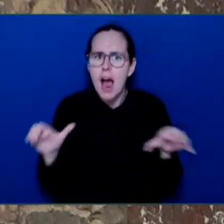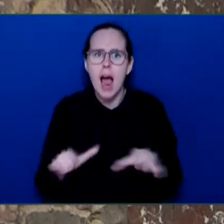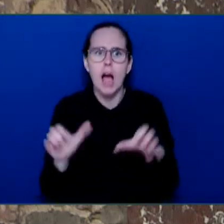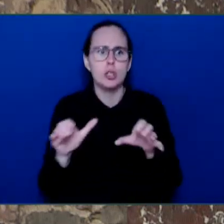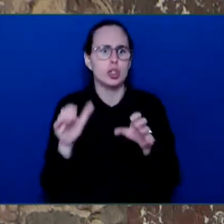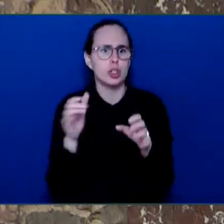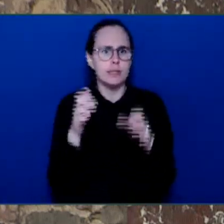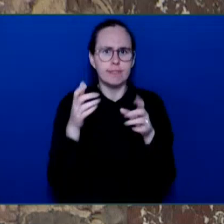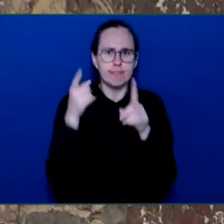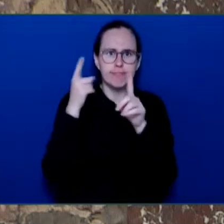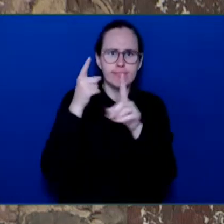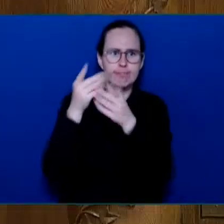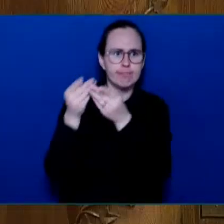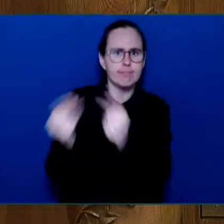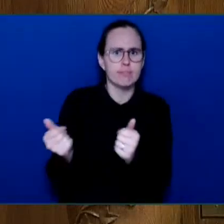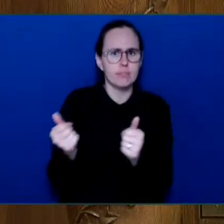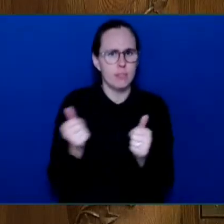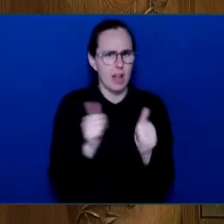climate change?